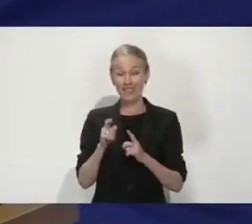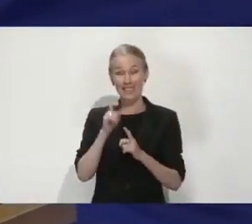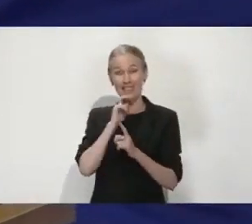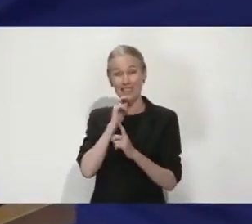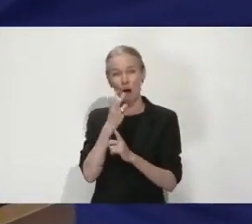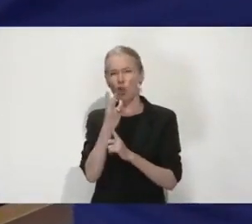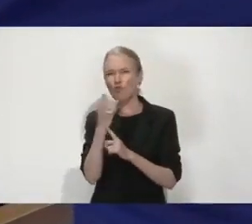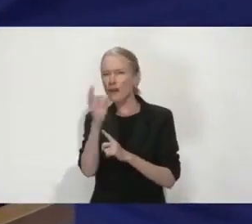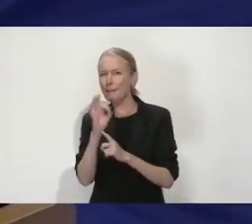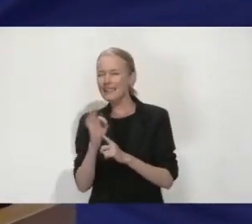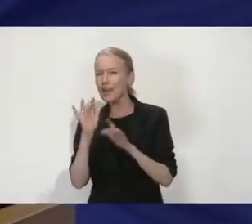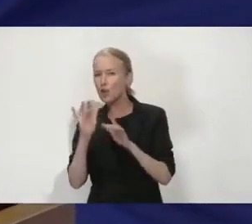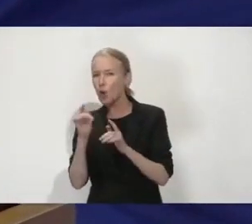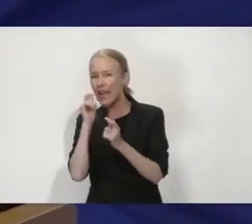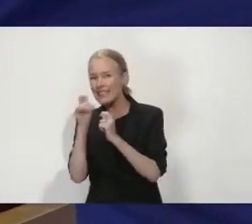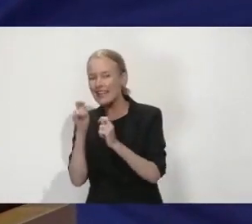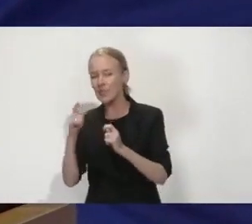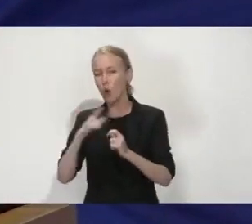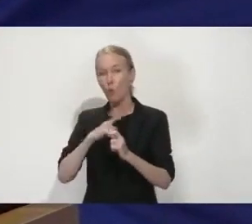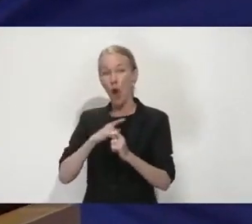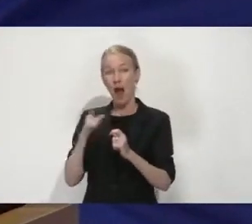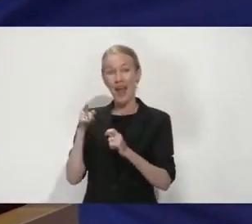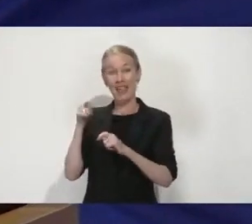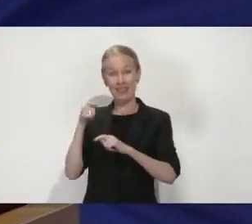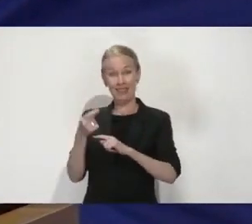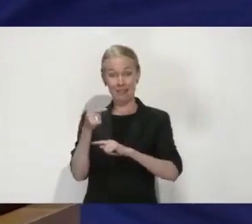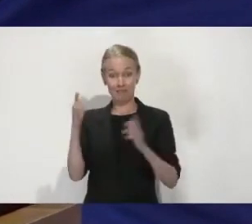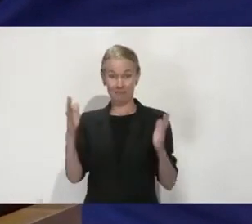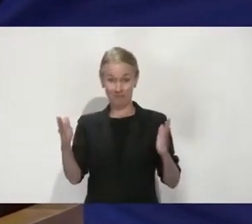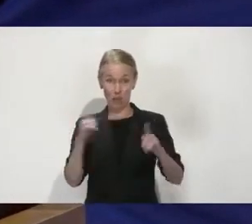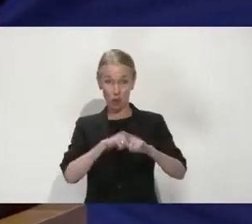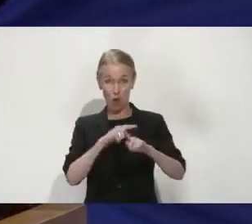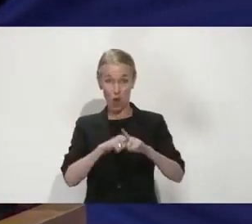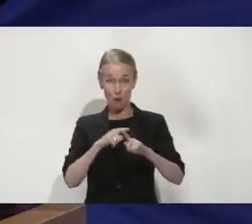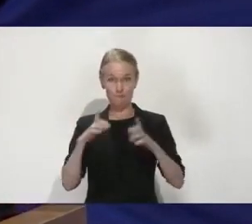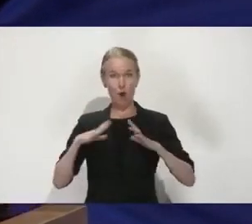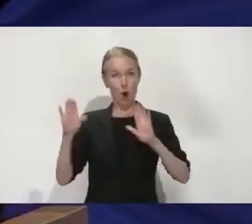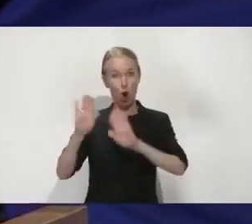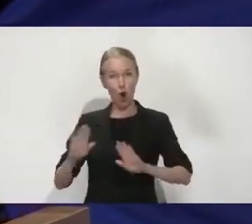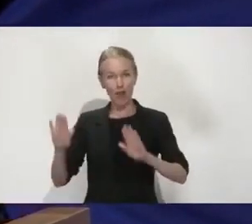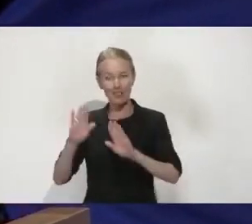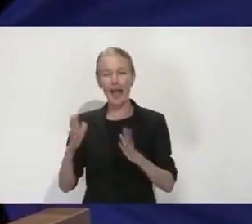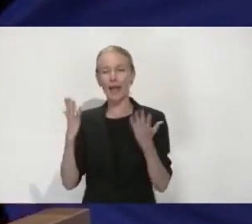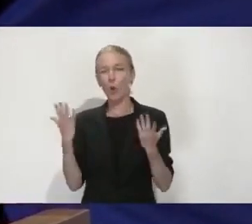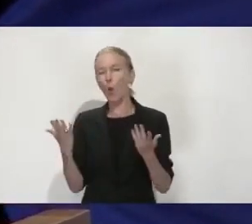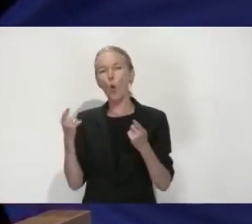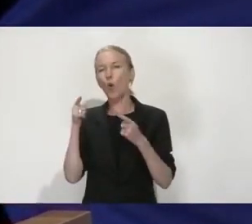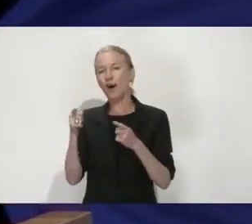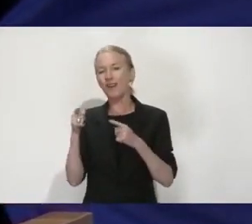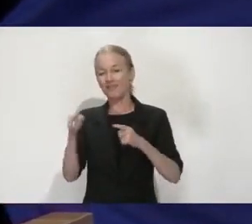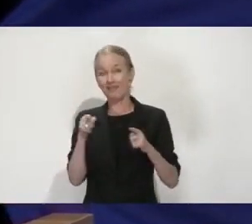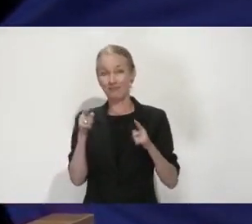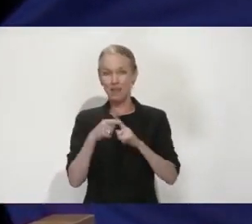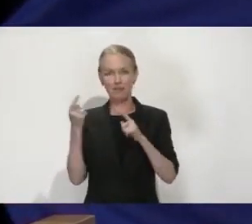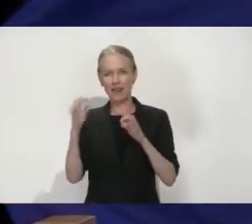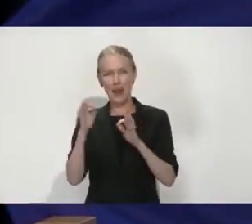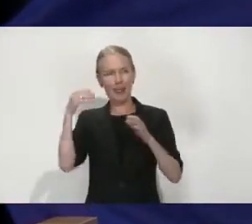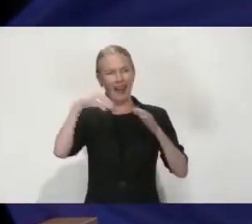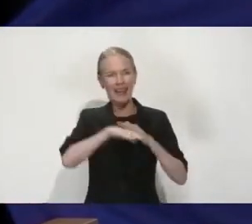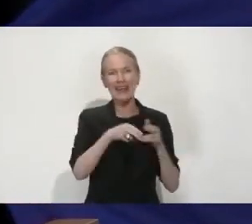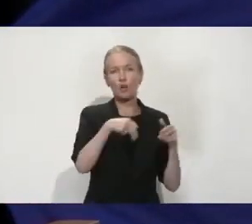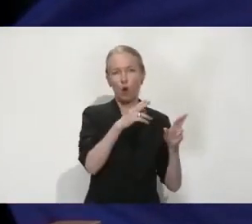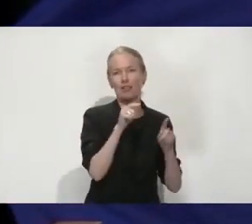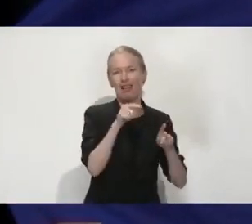were not tested were on leave or didn't enter a facility during the period under question. This shows the